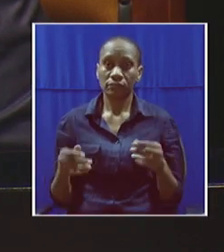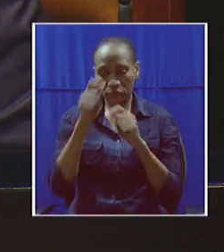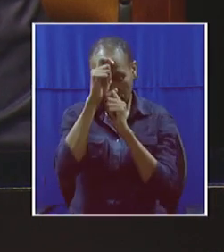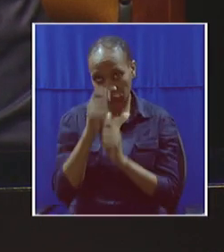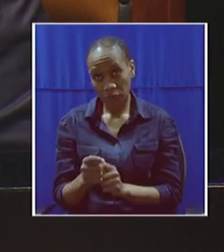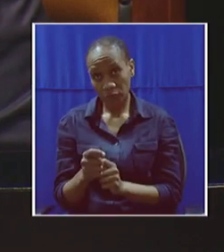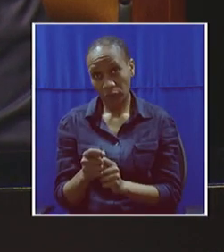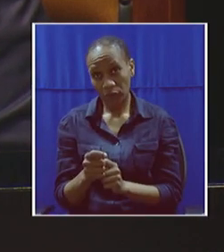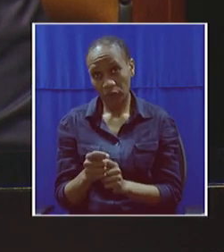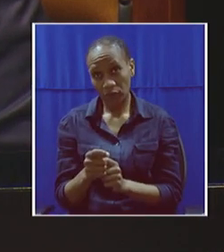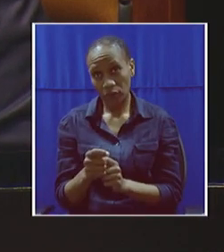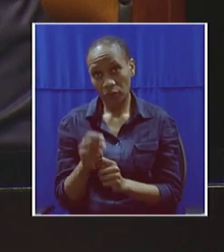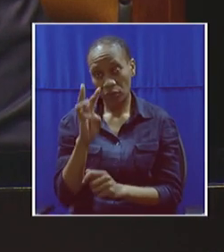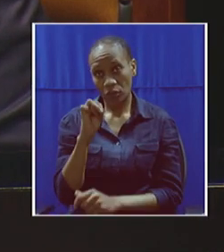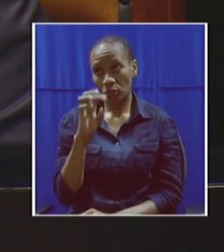comp